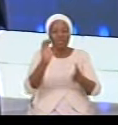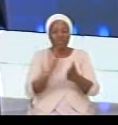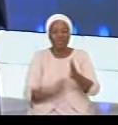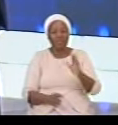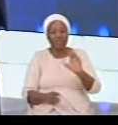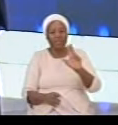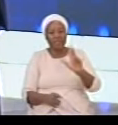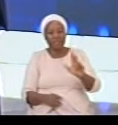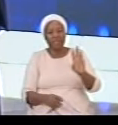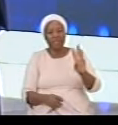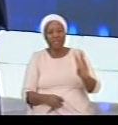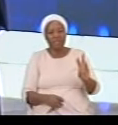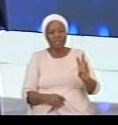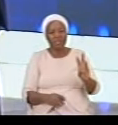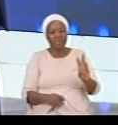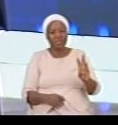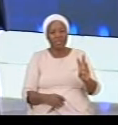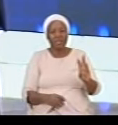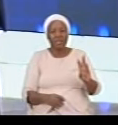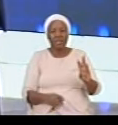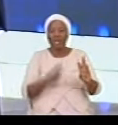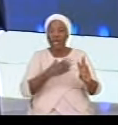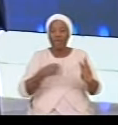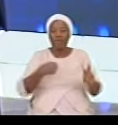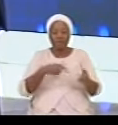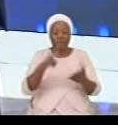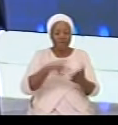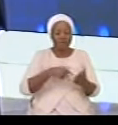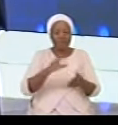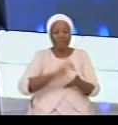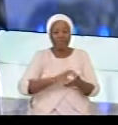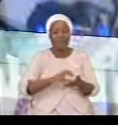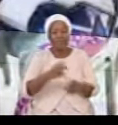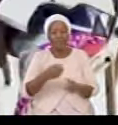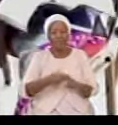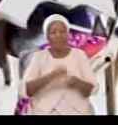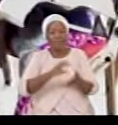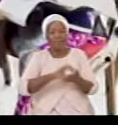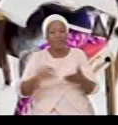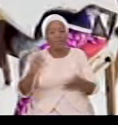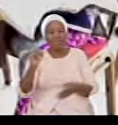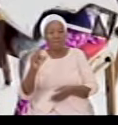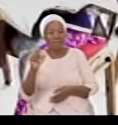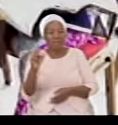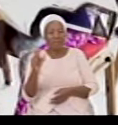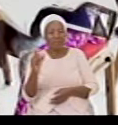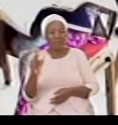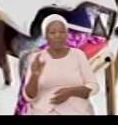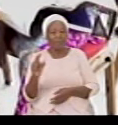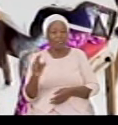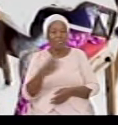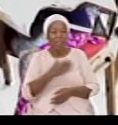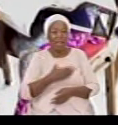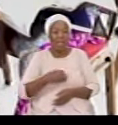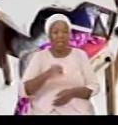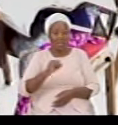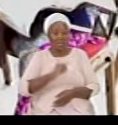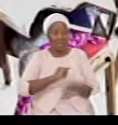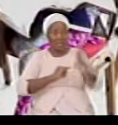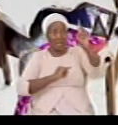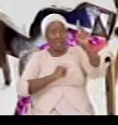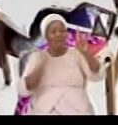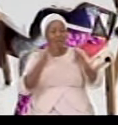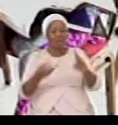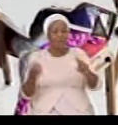chapter 36, and we're reading from verse 11. And I will multiply upon